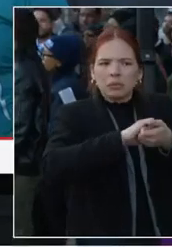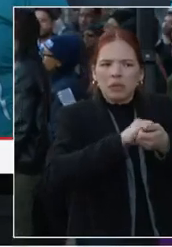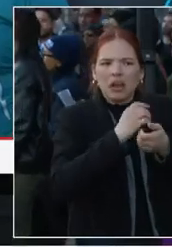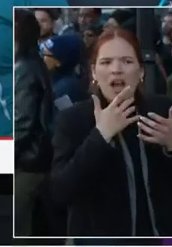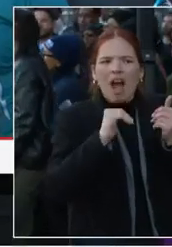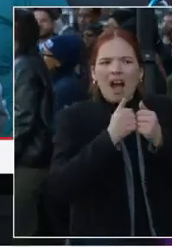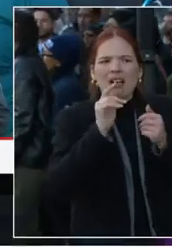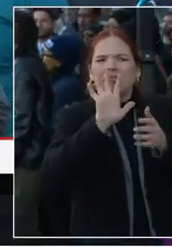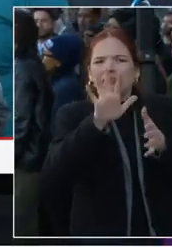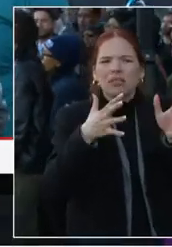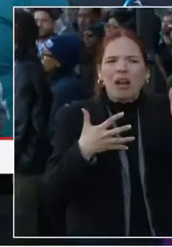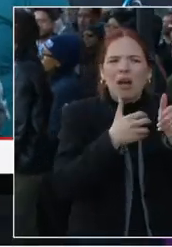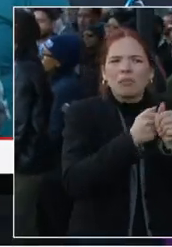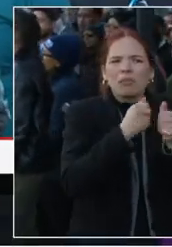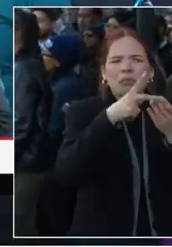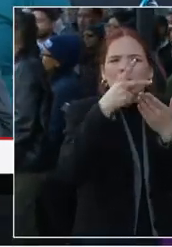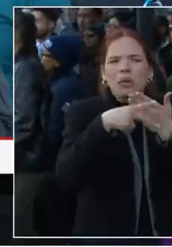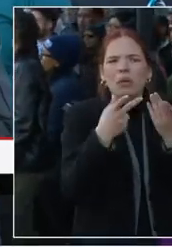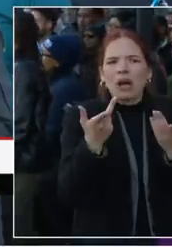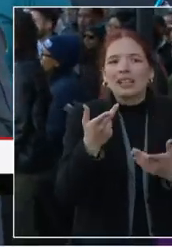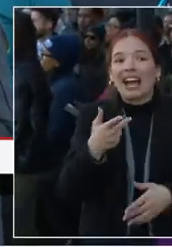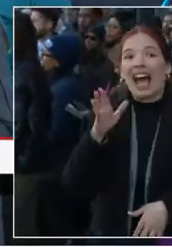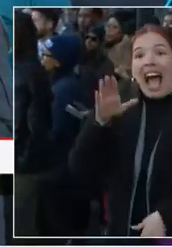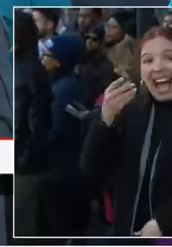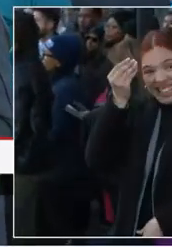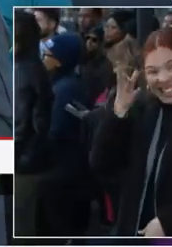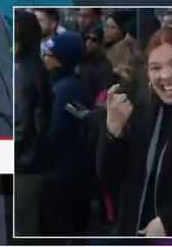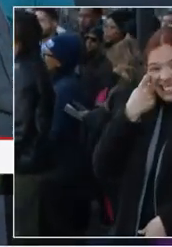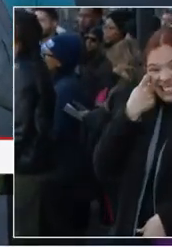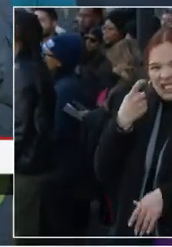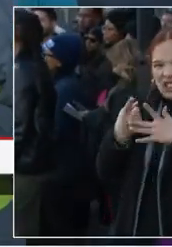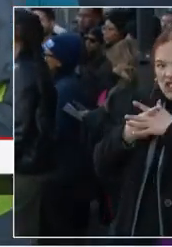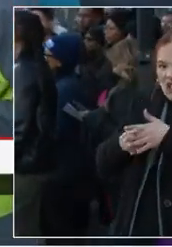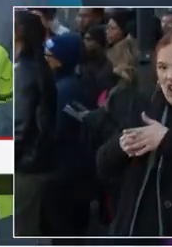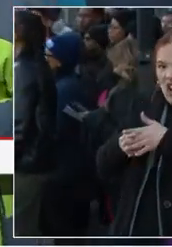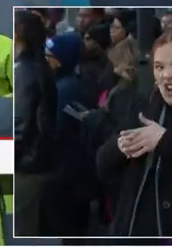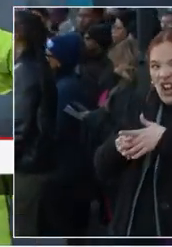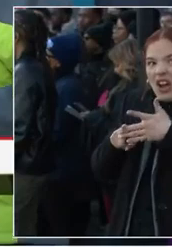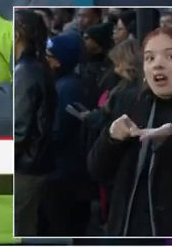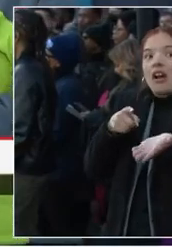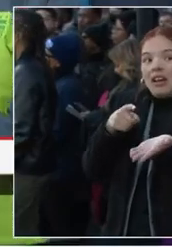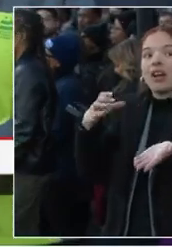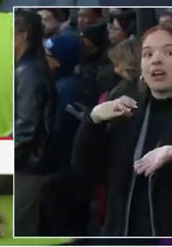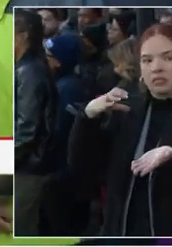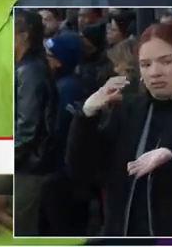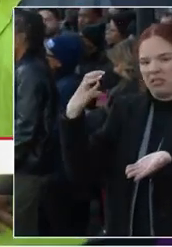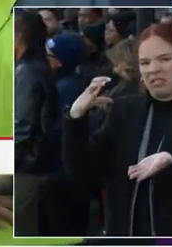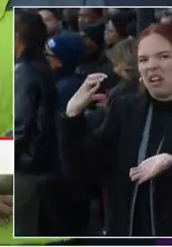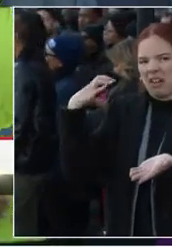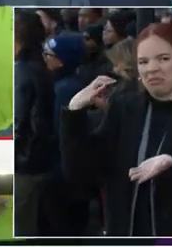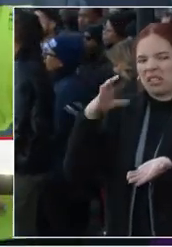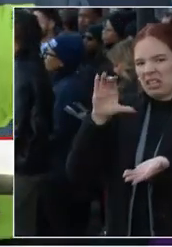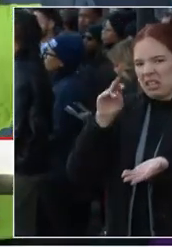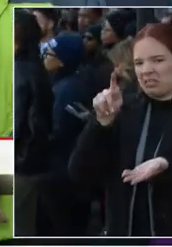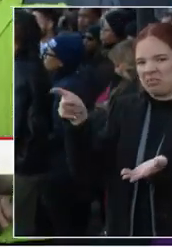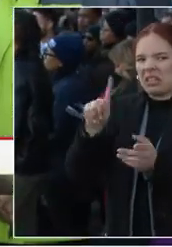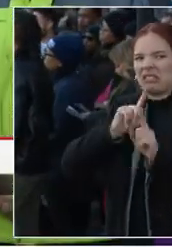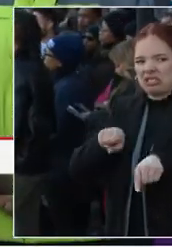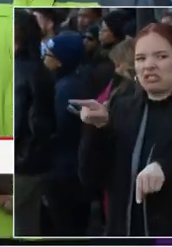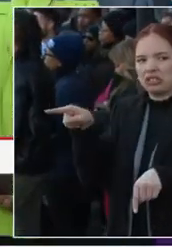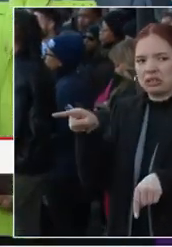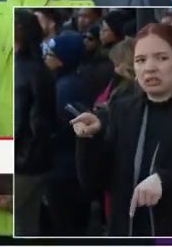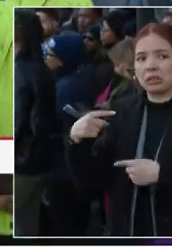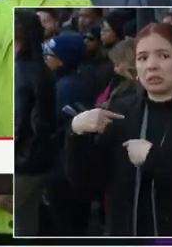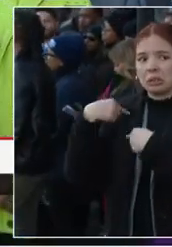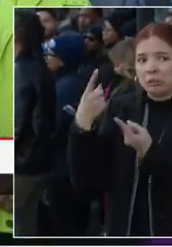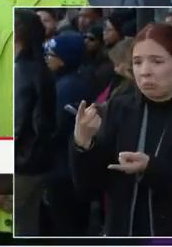success of that program? Well, I think it just started, but I'm happy to have the chief talk to you about it. It's been going very well. It's a great question.